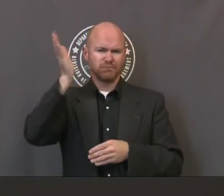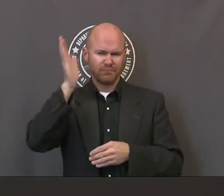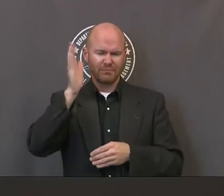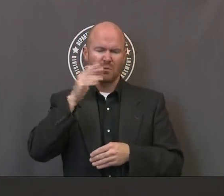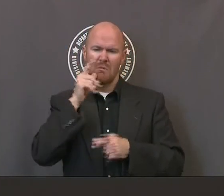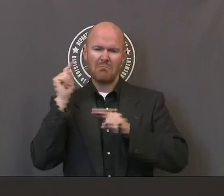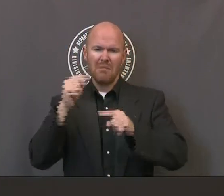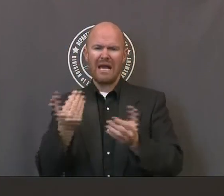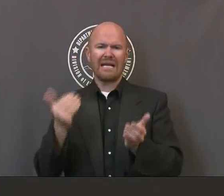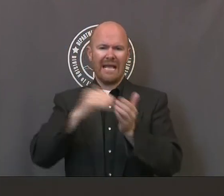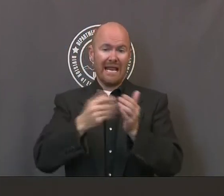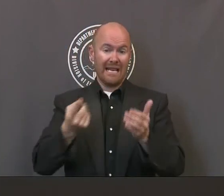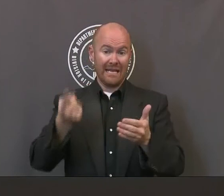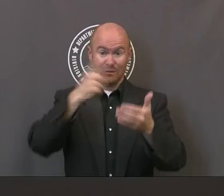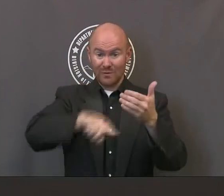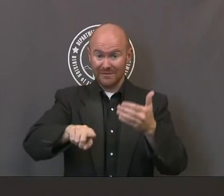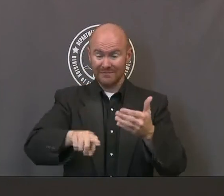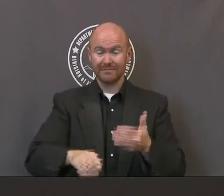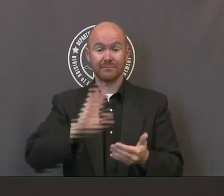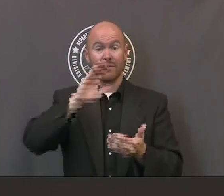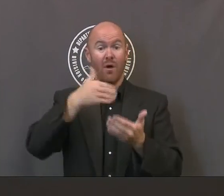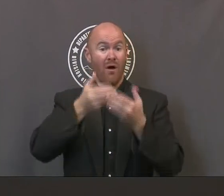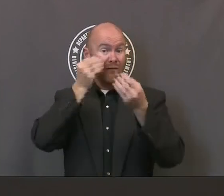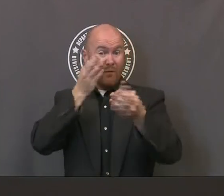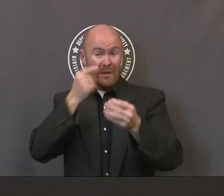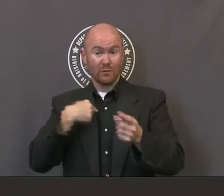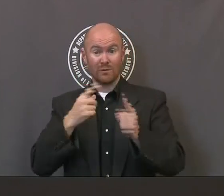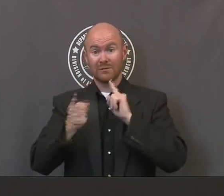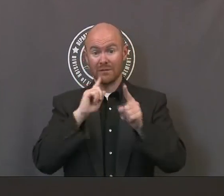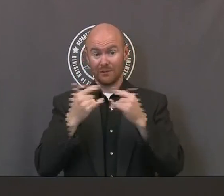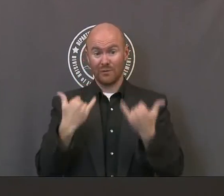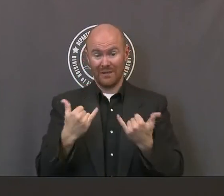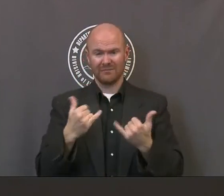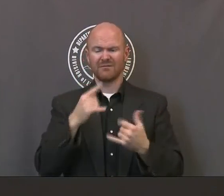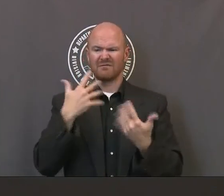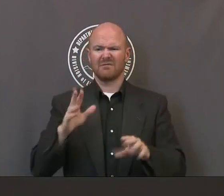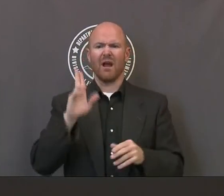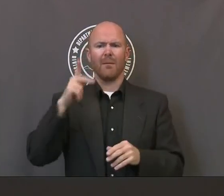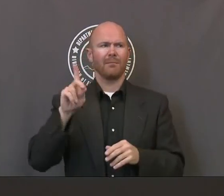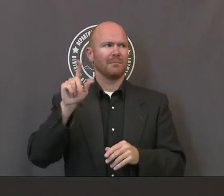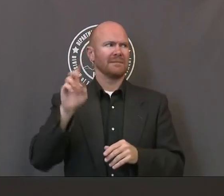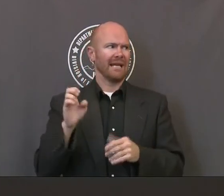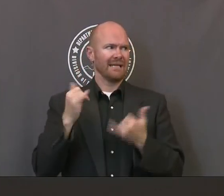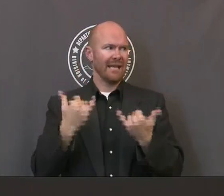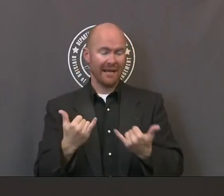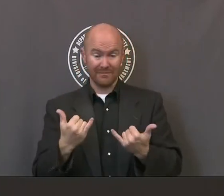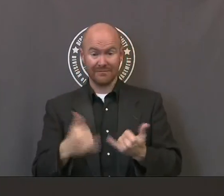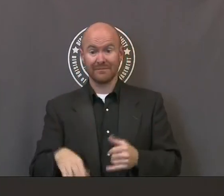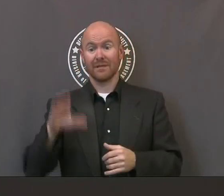next week. So all the information that we talked about today is updated now. Last